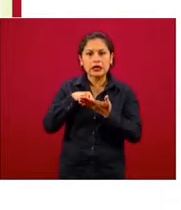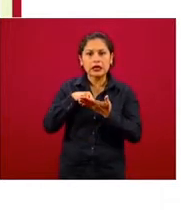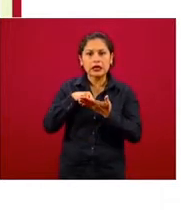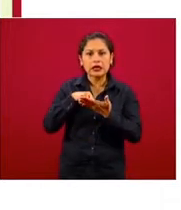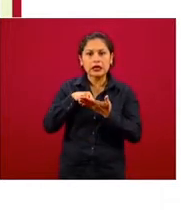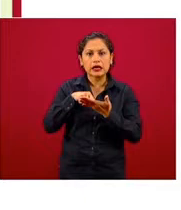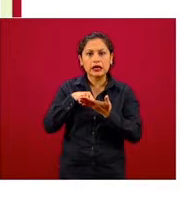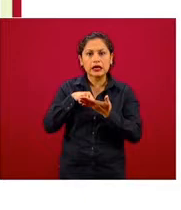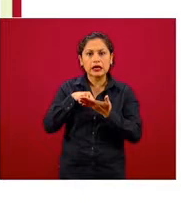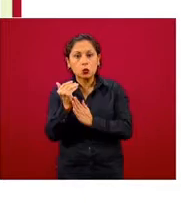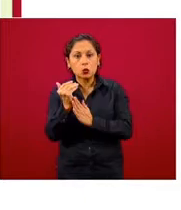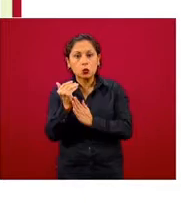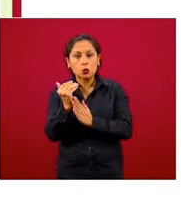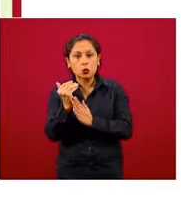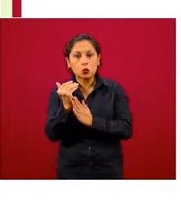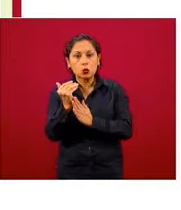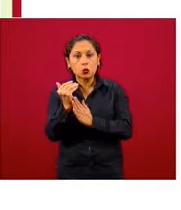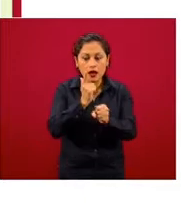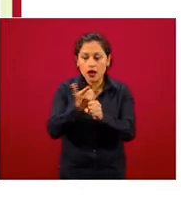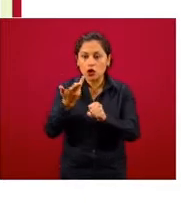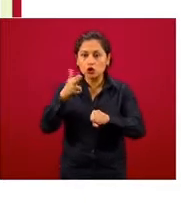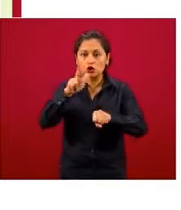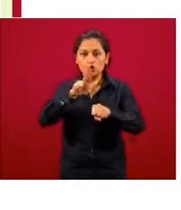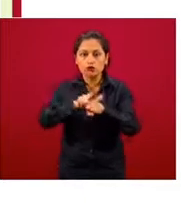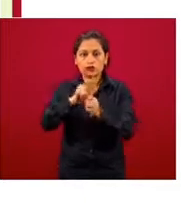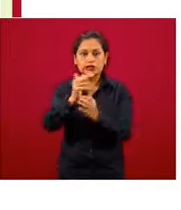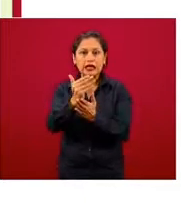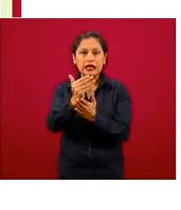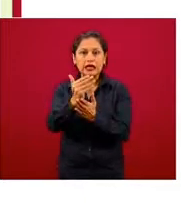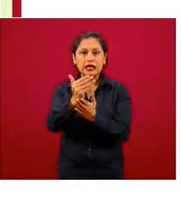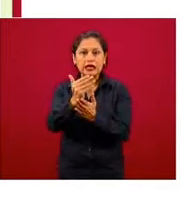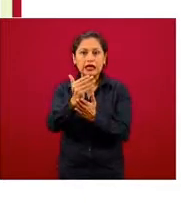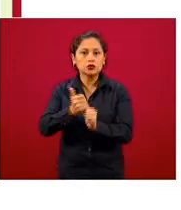mean that we're flattening the curve, but